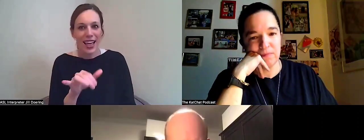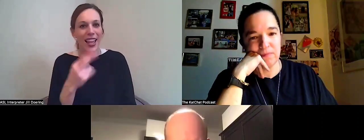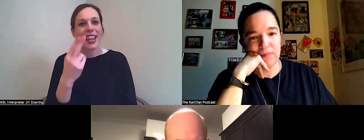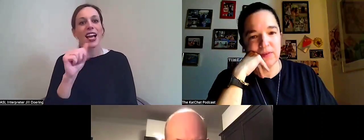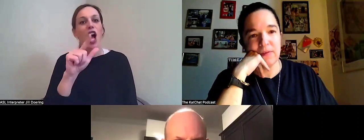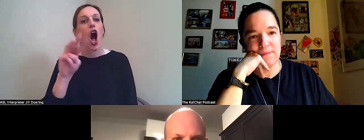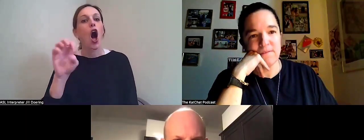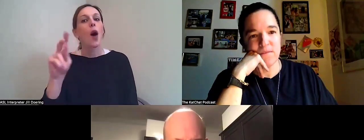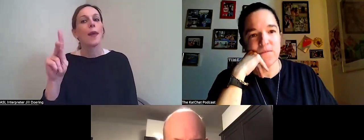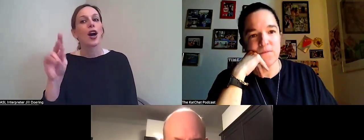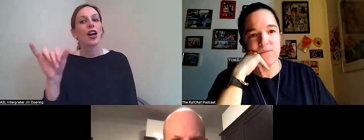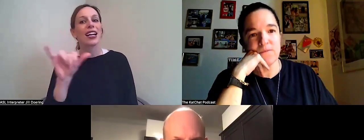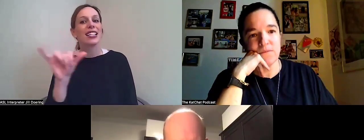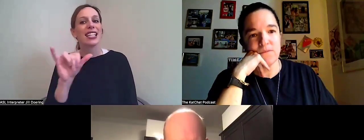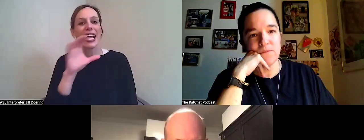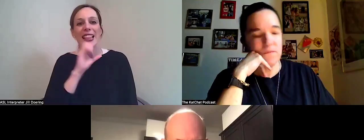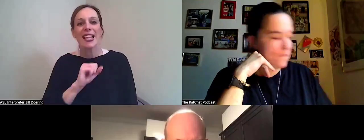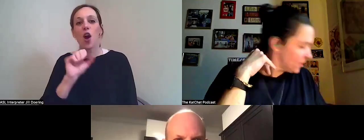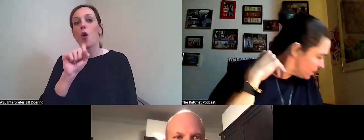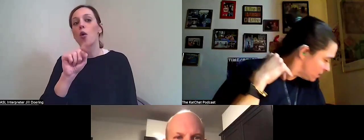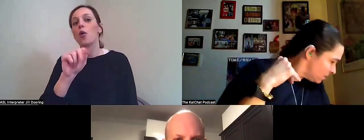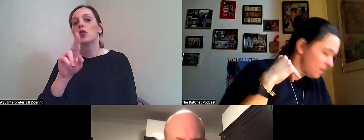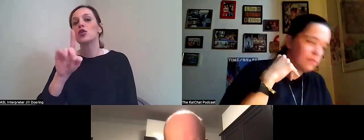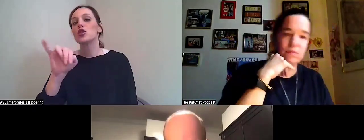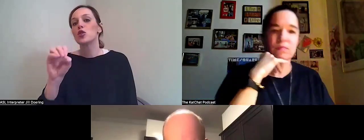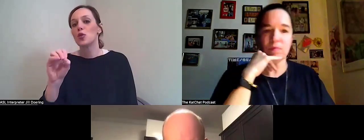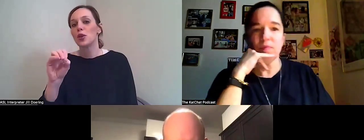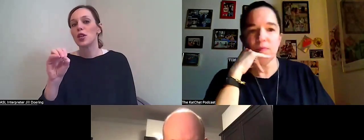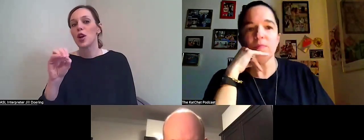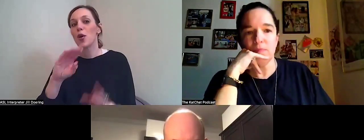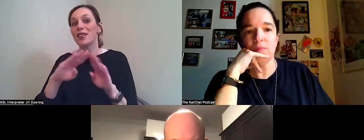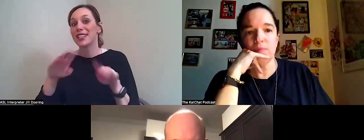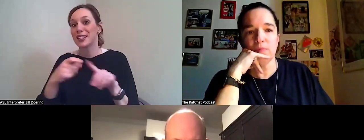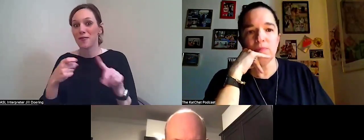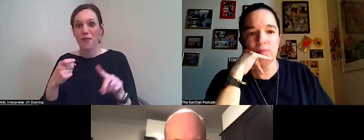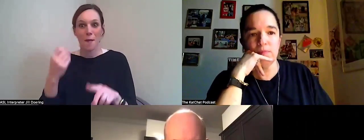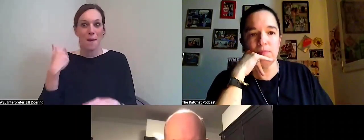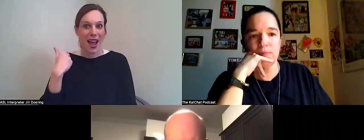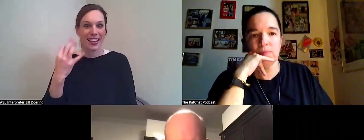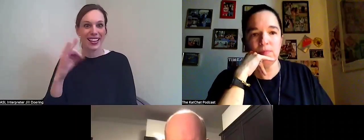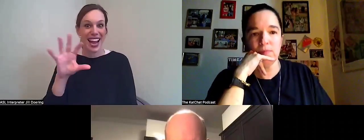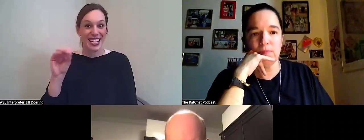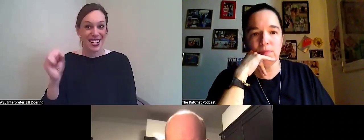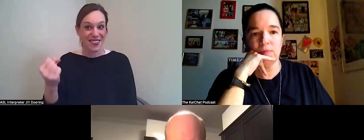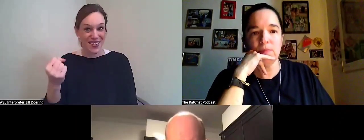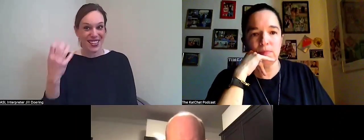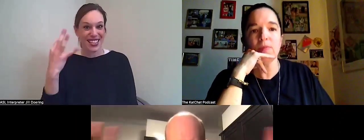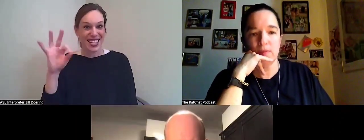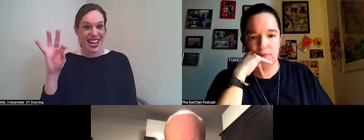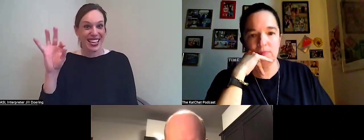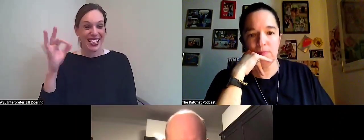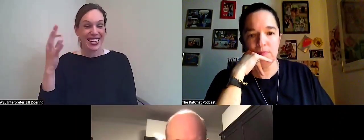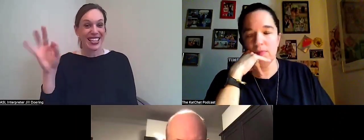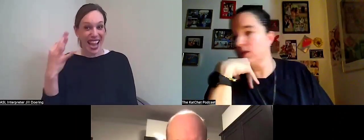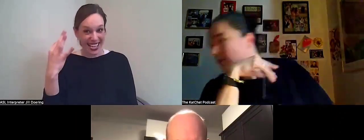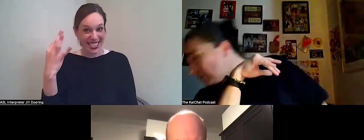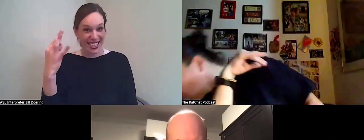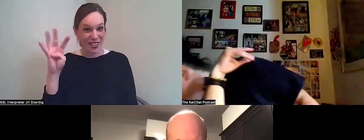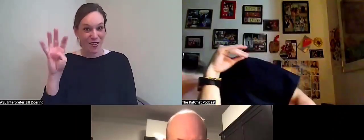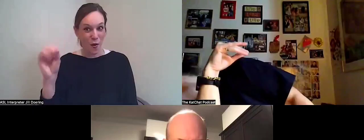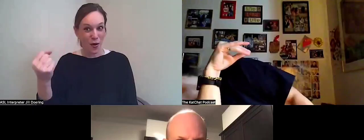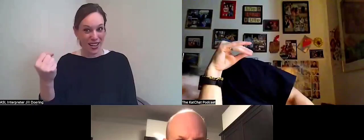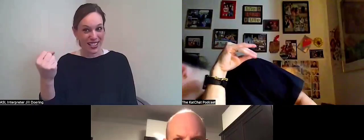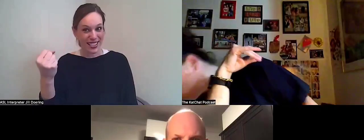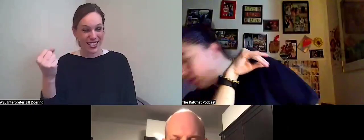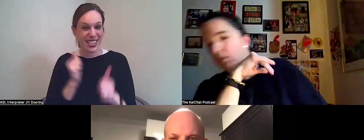studio system from the 1950s and 1940s, that Hallmark has these actors that they love to work